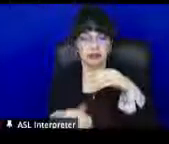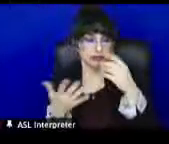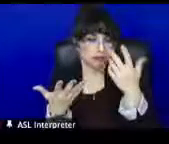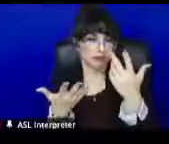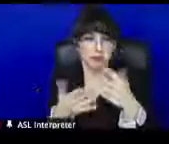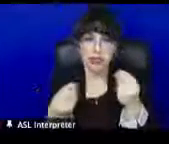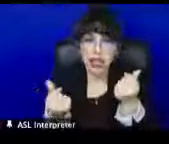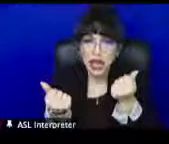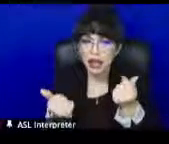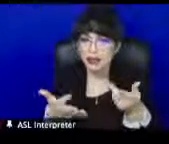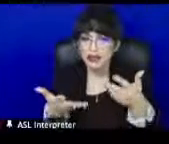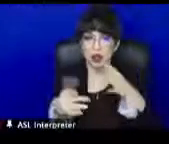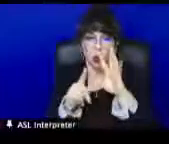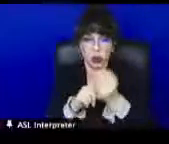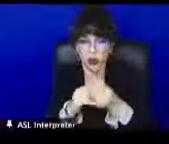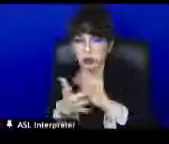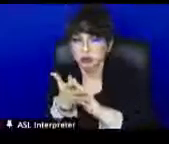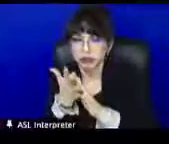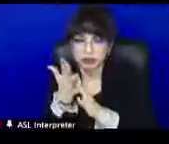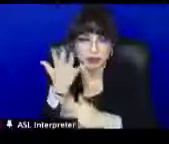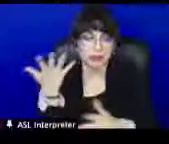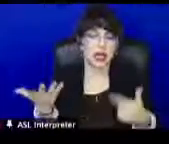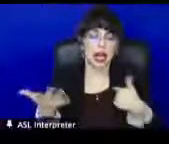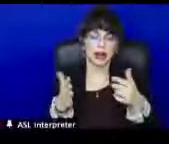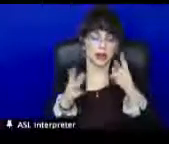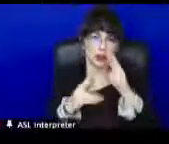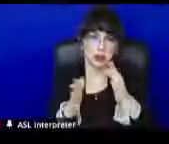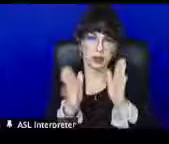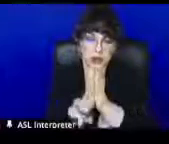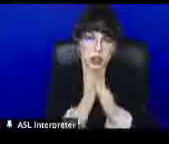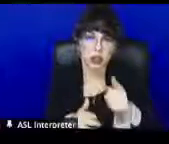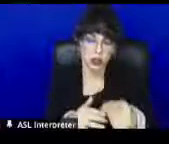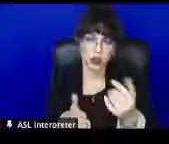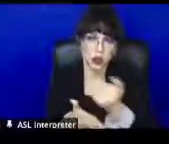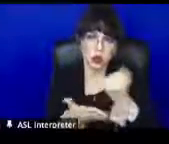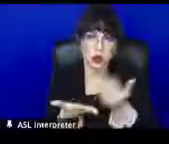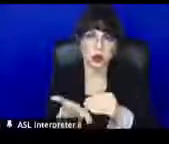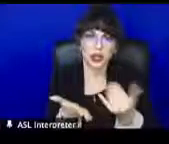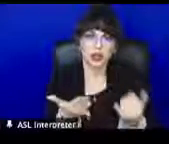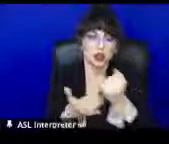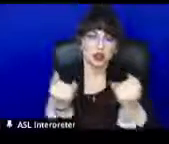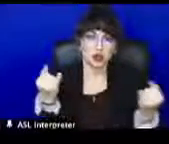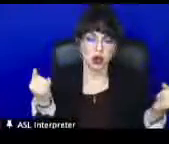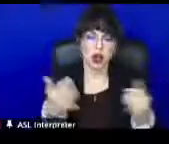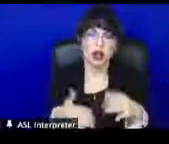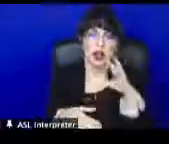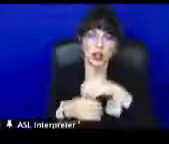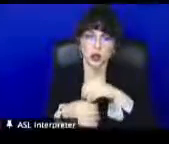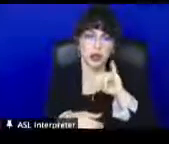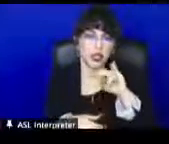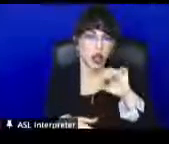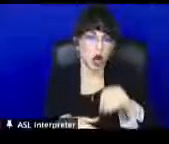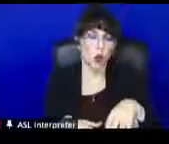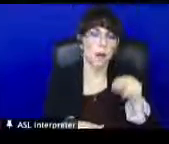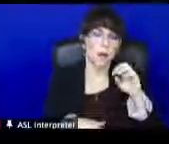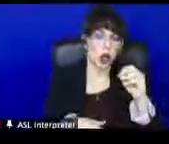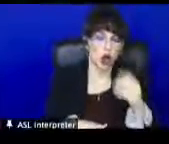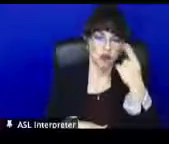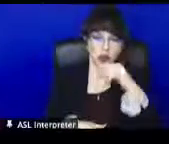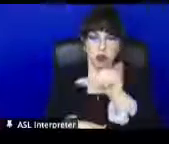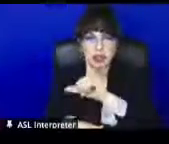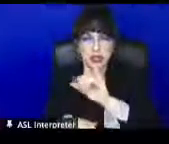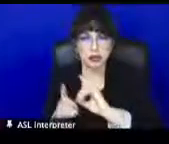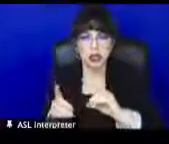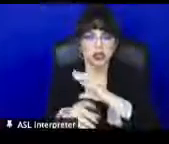I respectfully request the Redistricting Commission redraw these boundaries to include Inyo and Mono counties within the same districts and